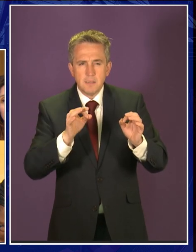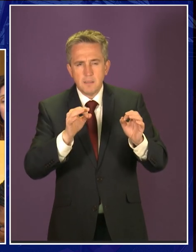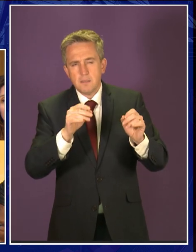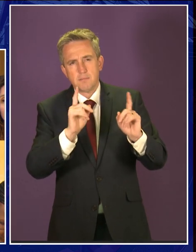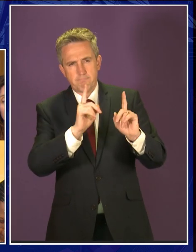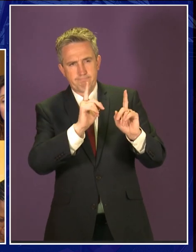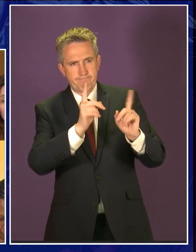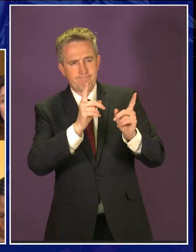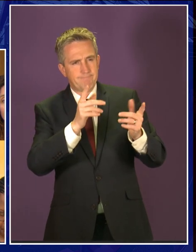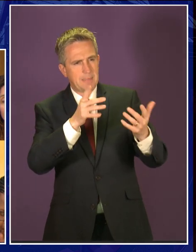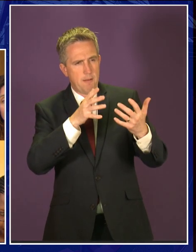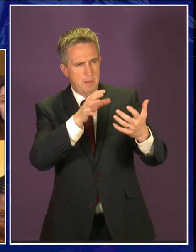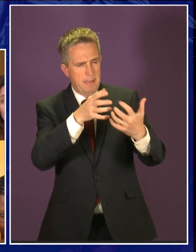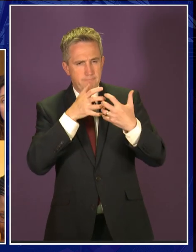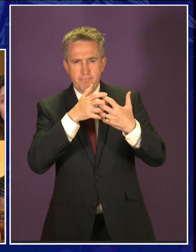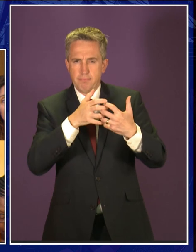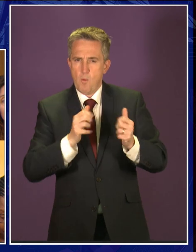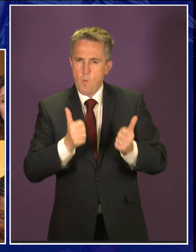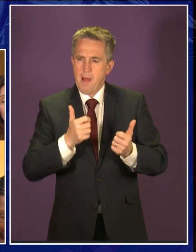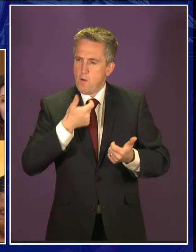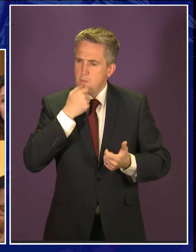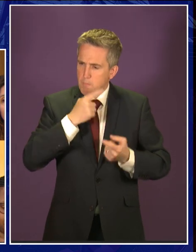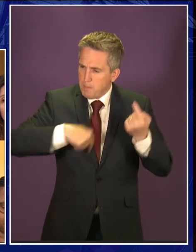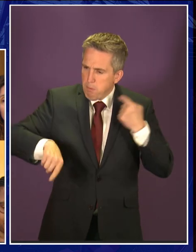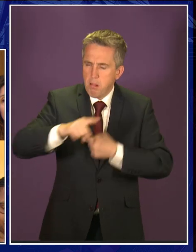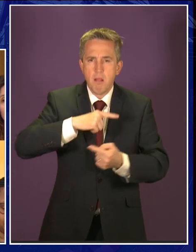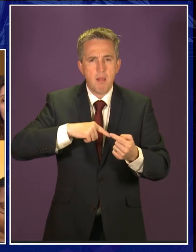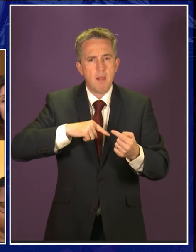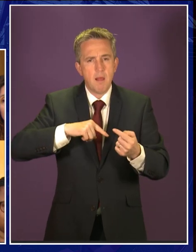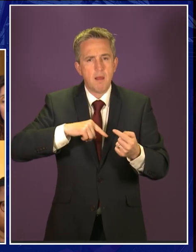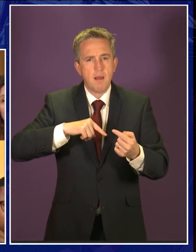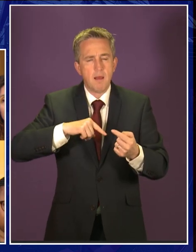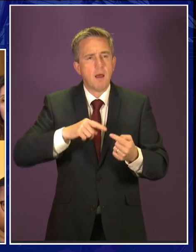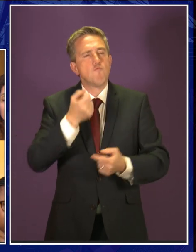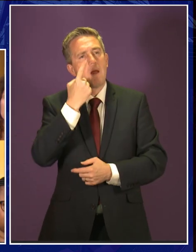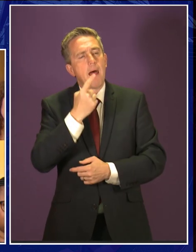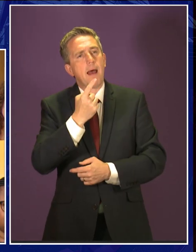that concert, they have that connection to see that, oh, this is